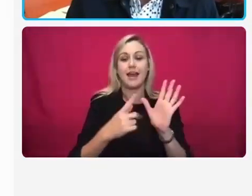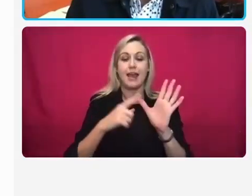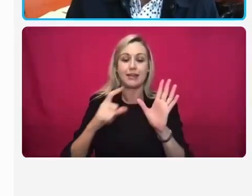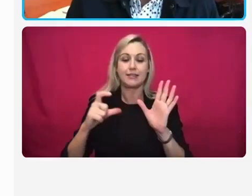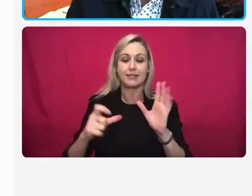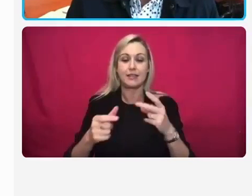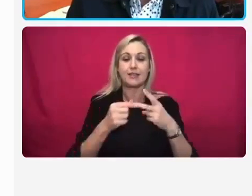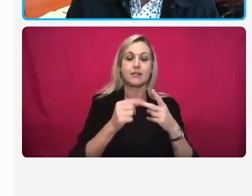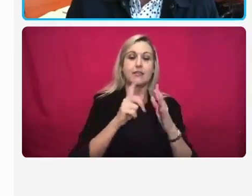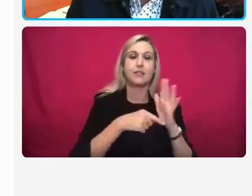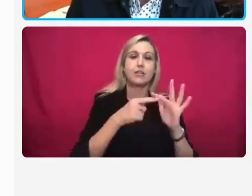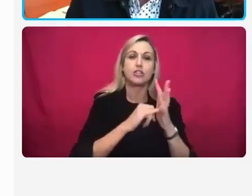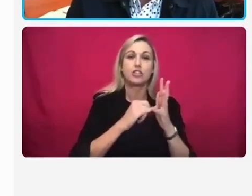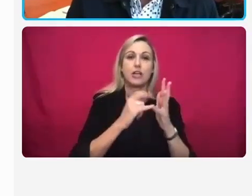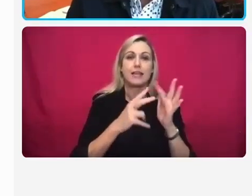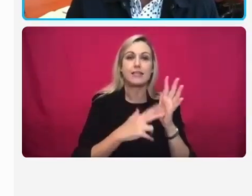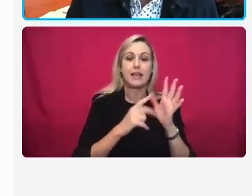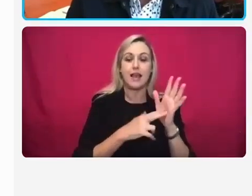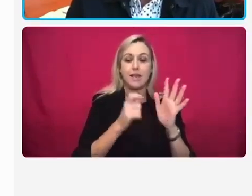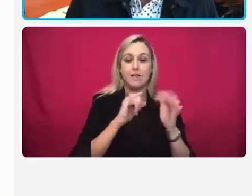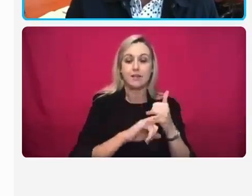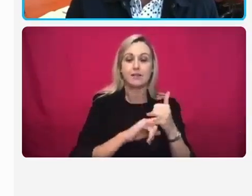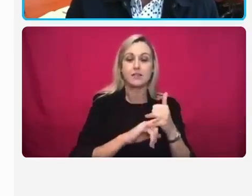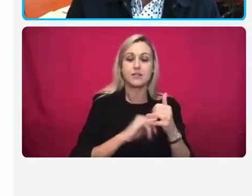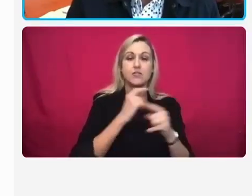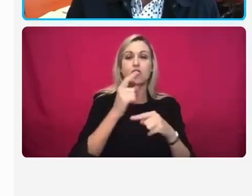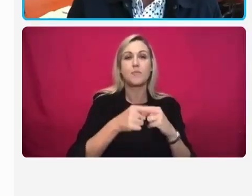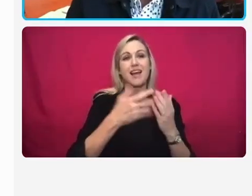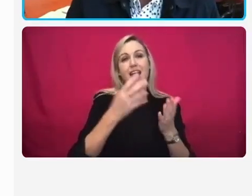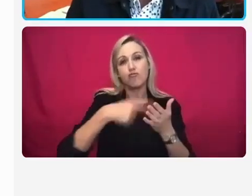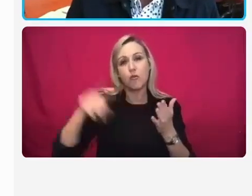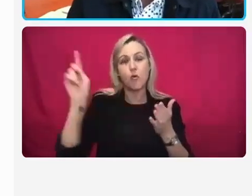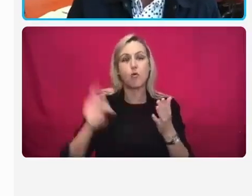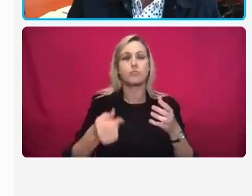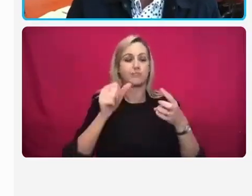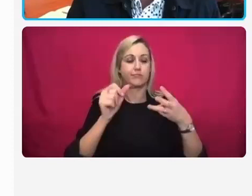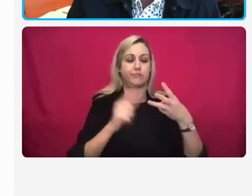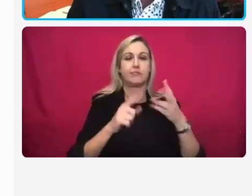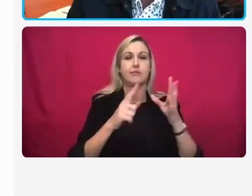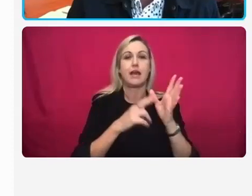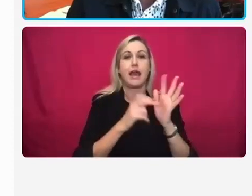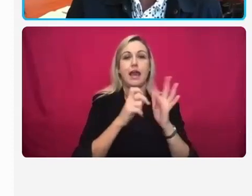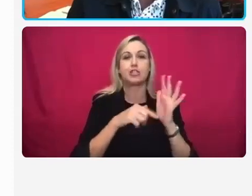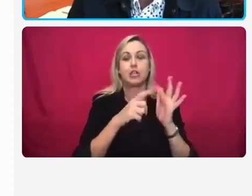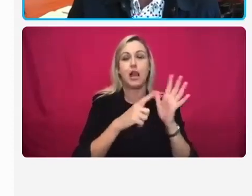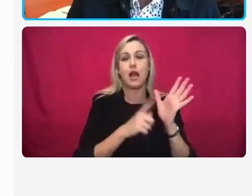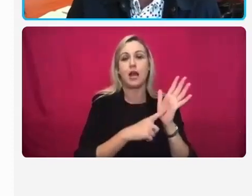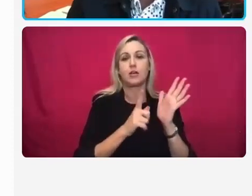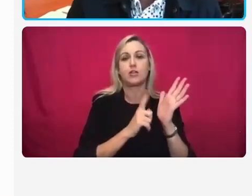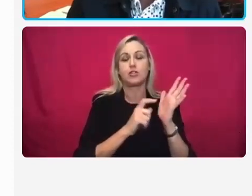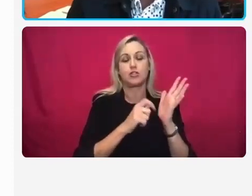Evans from Structural Adjustment Strategy, who'll talk to you about reporting, and Angela Tolk from Services Australia, who'll talk to